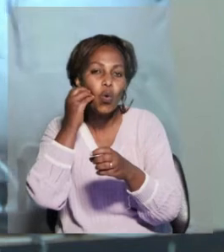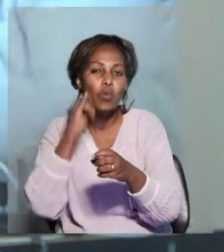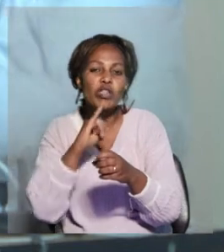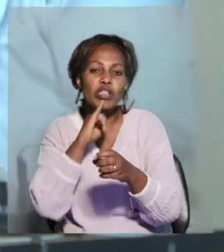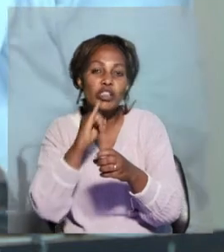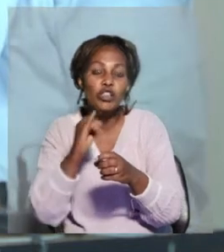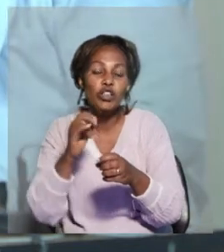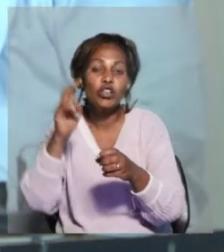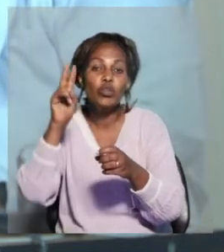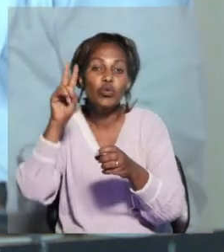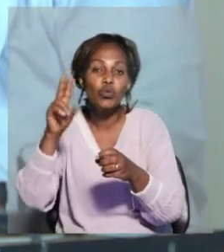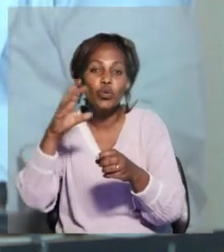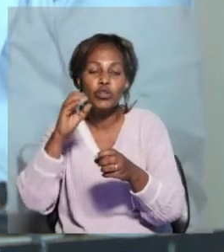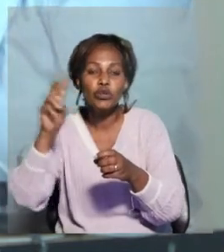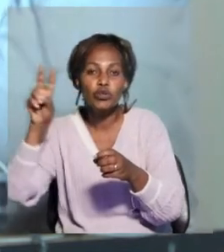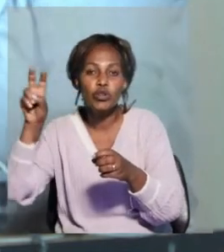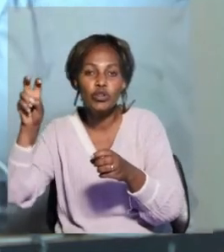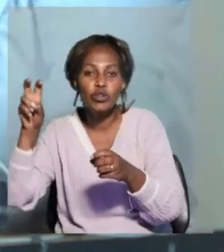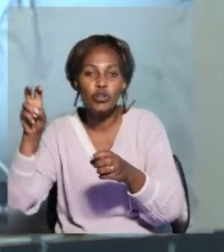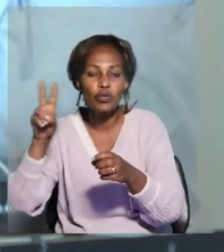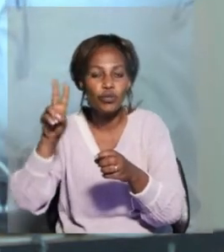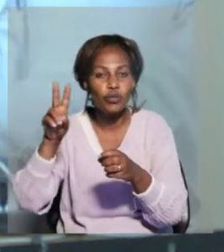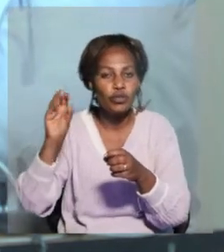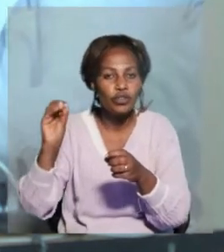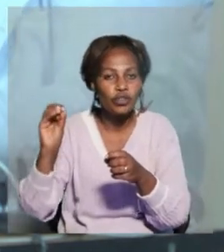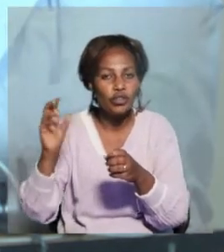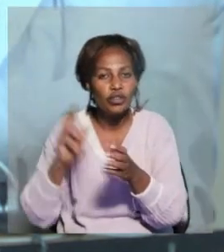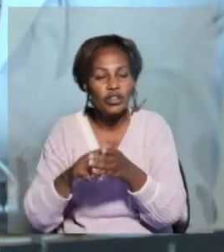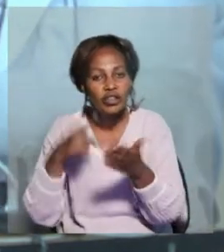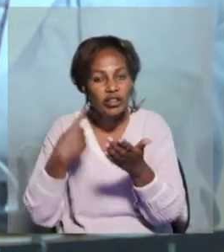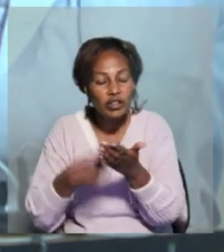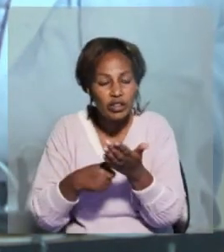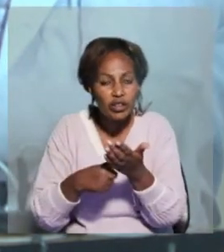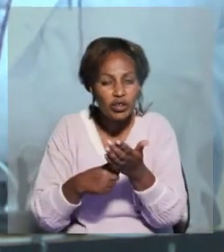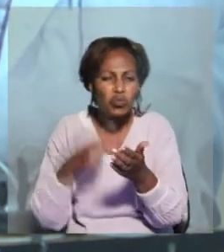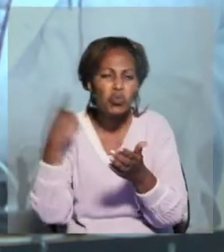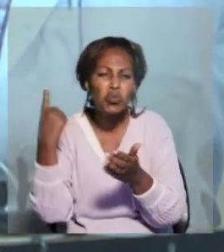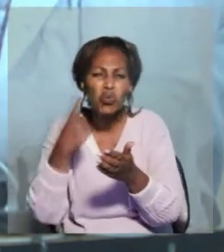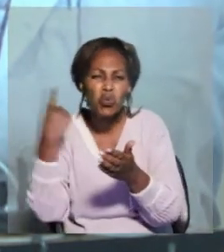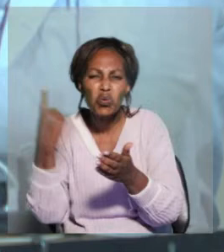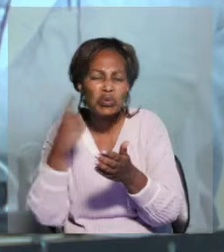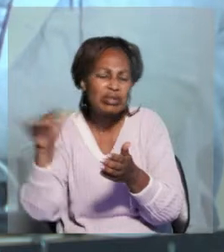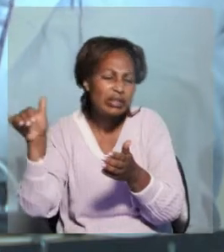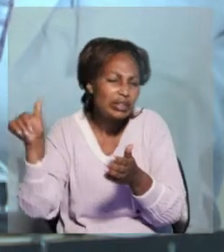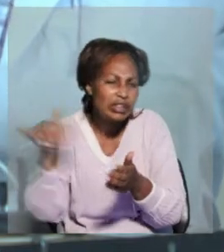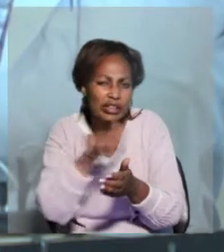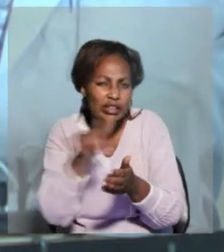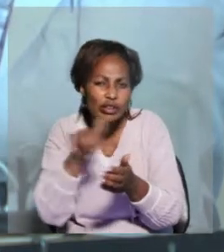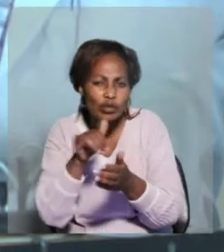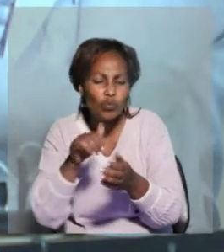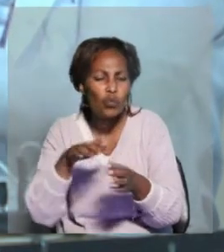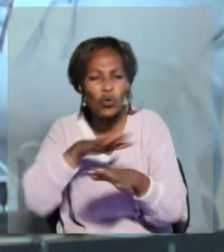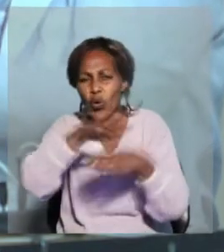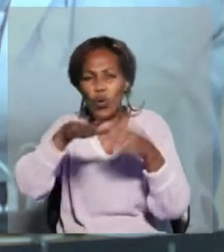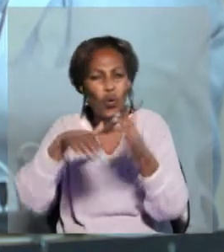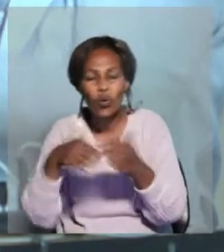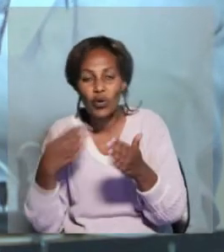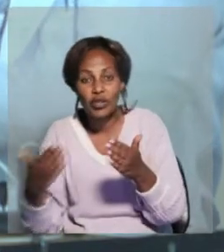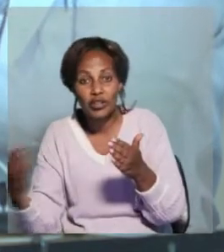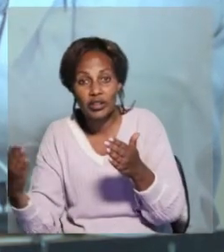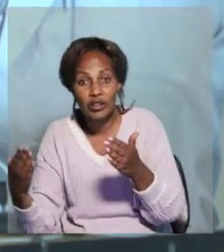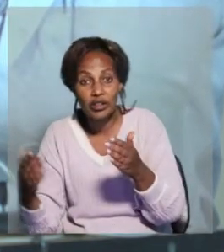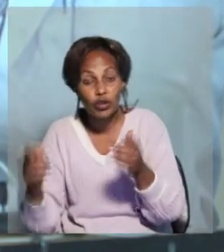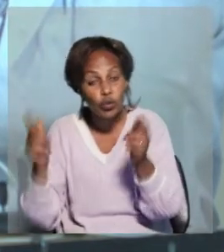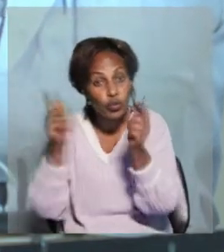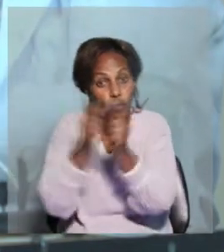is 220 volts. Yeah. Therefore, the voltage is always the same for all gadgets, because we are connecting them